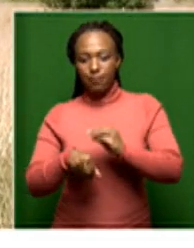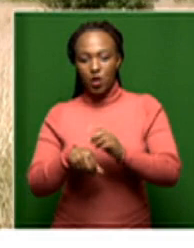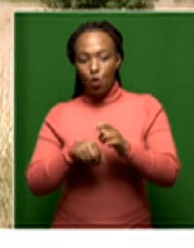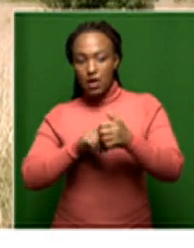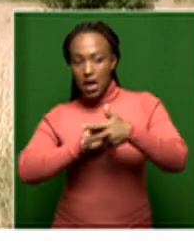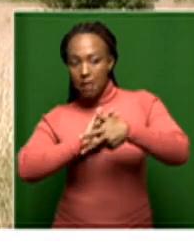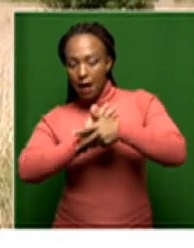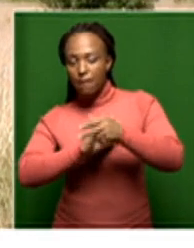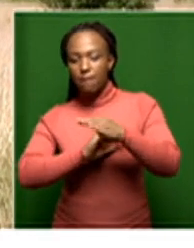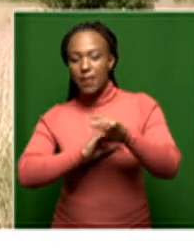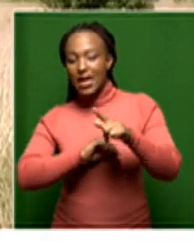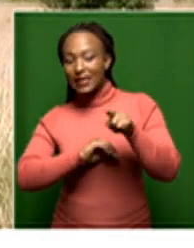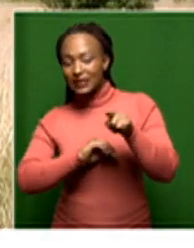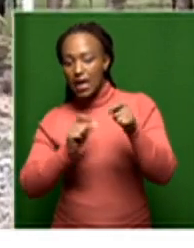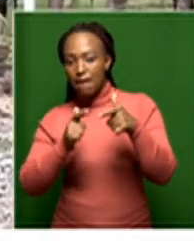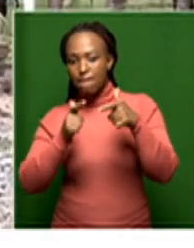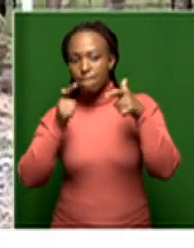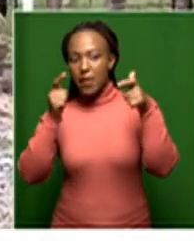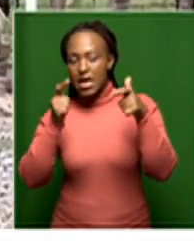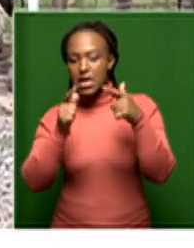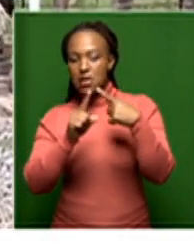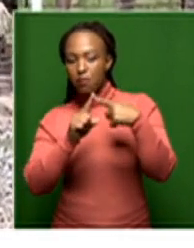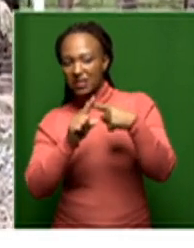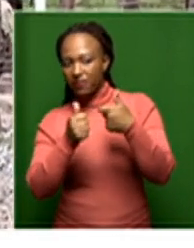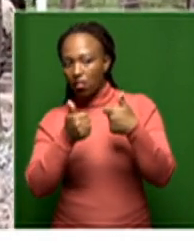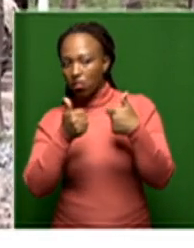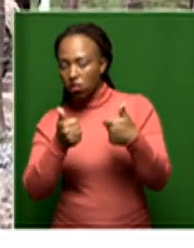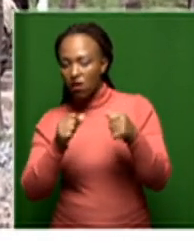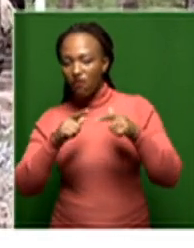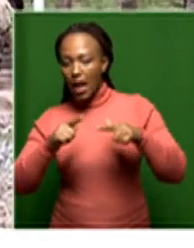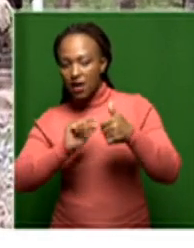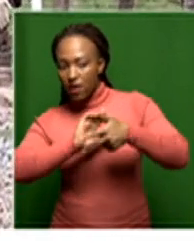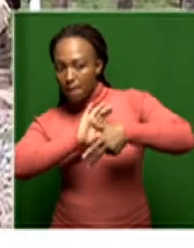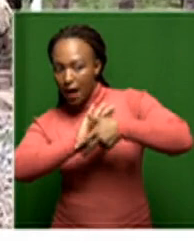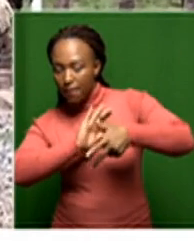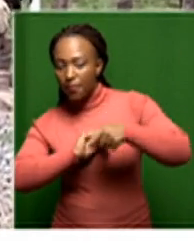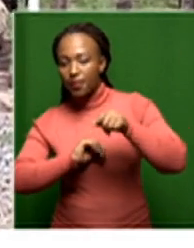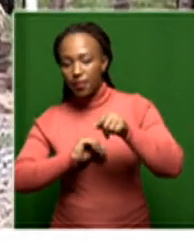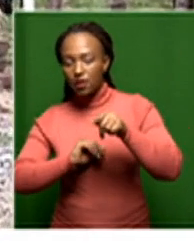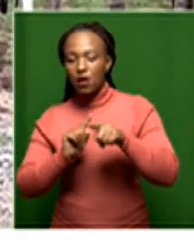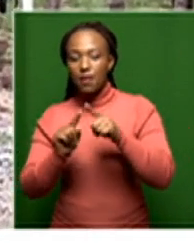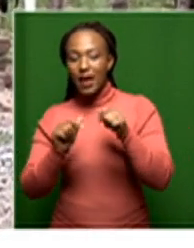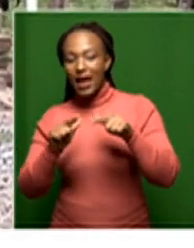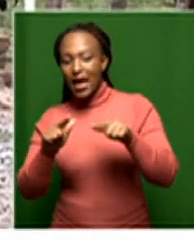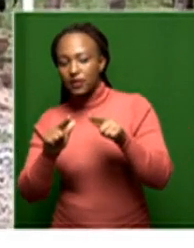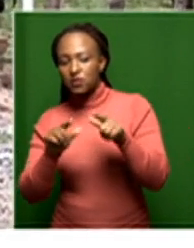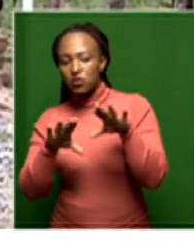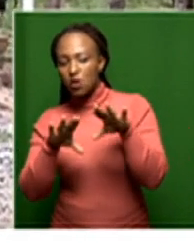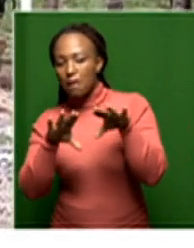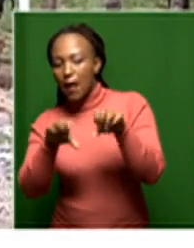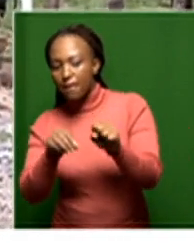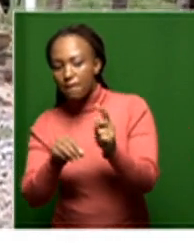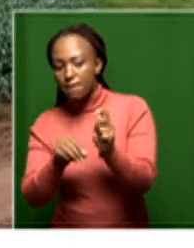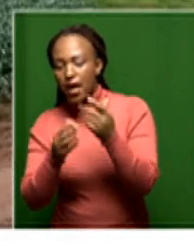passed, where I think its greatest potential lies is not in expropriation without compensation,